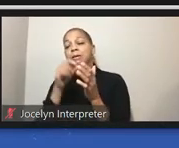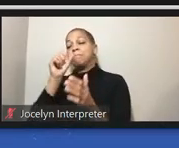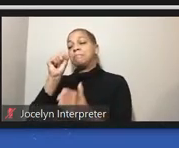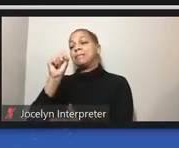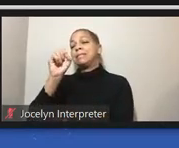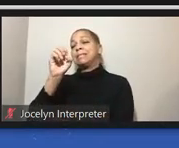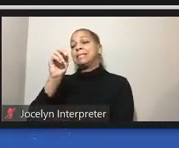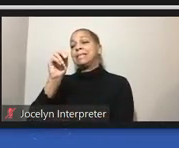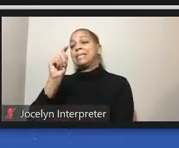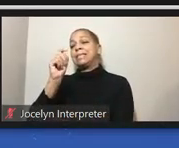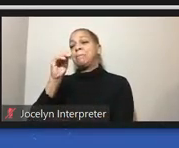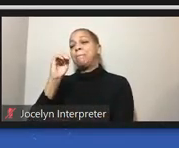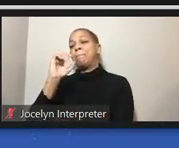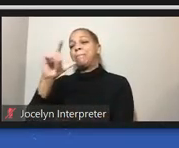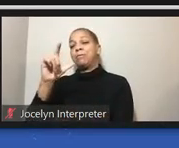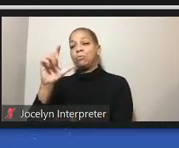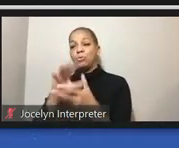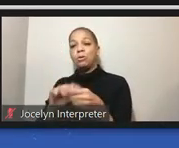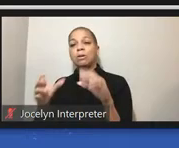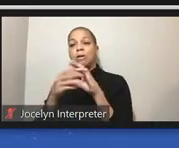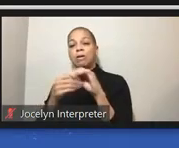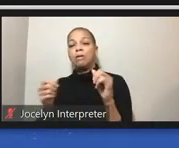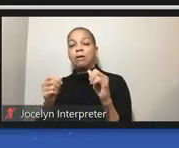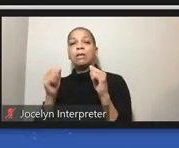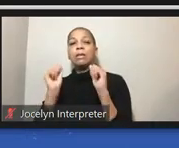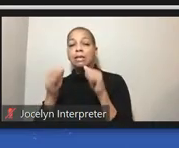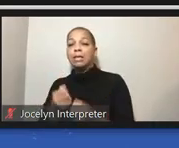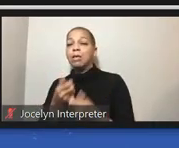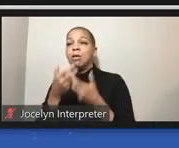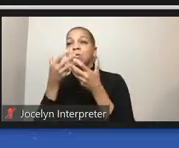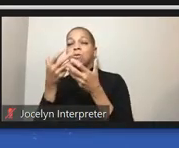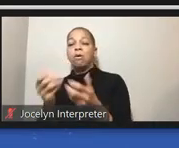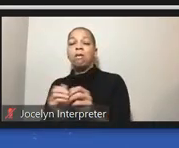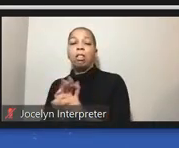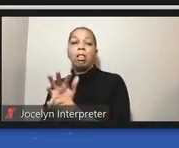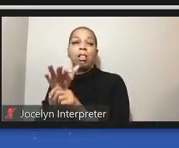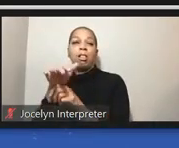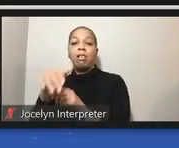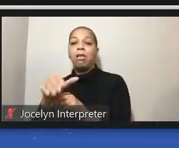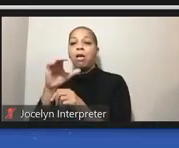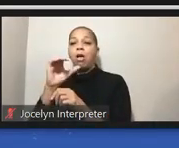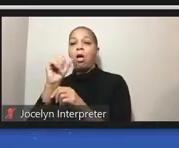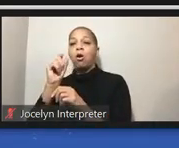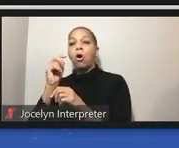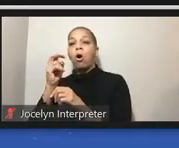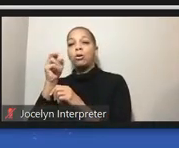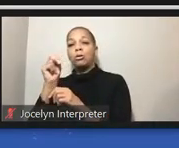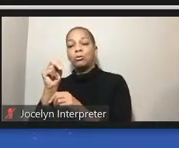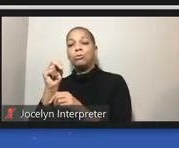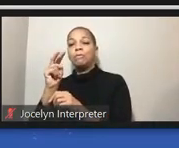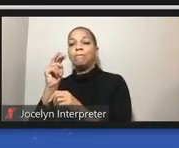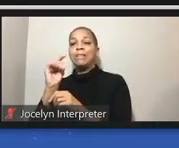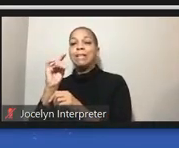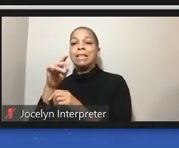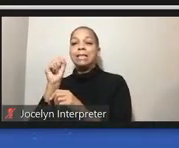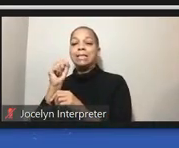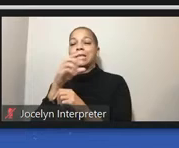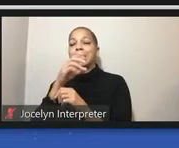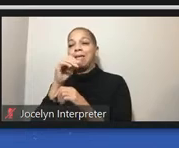narratives lead to an overabundance of cartoon victims, cartoon villains, cartoon justice, and empty